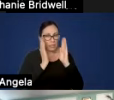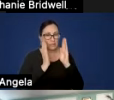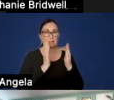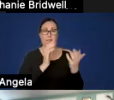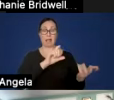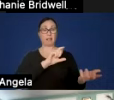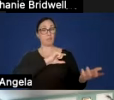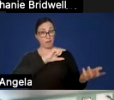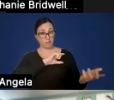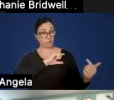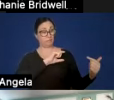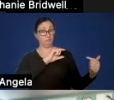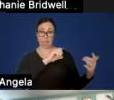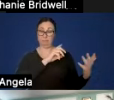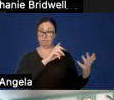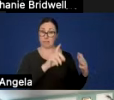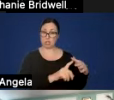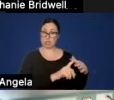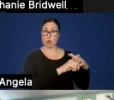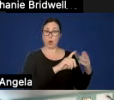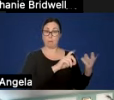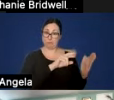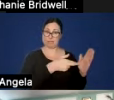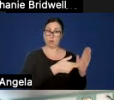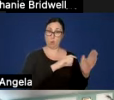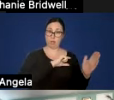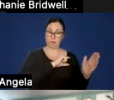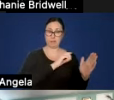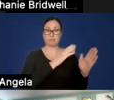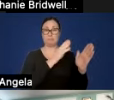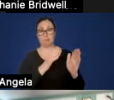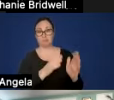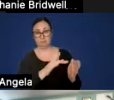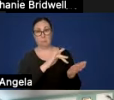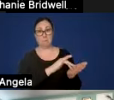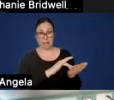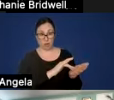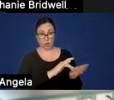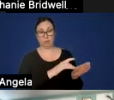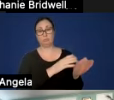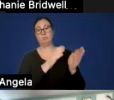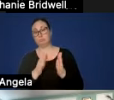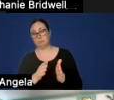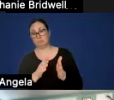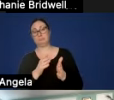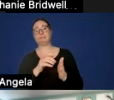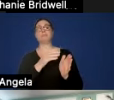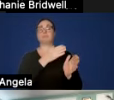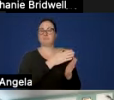in the role of law enforcement, right? Advocates there in the role of advocate, medical, et cetera. And so it's typically teams who are